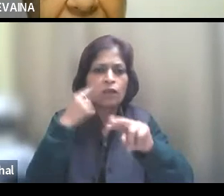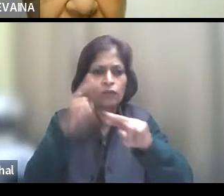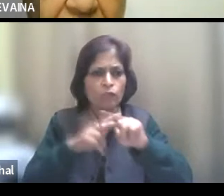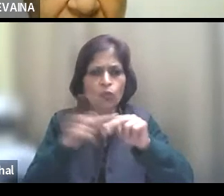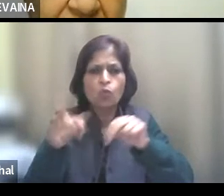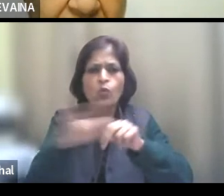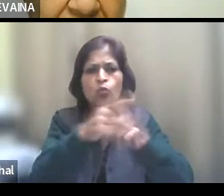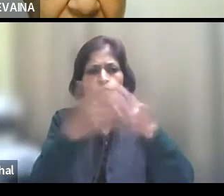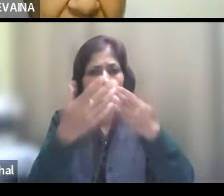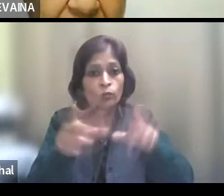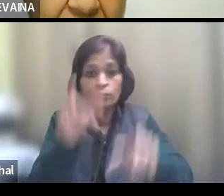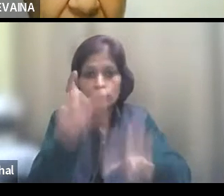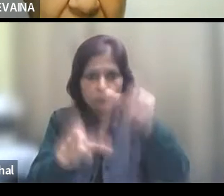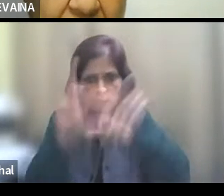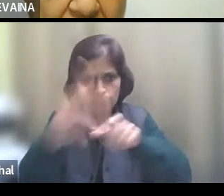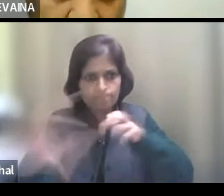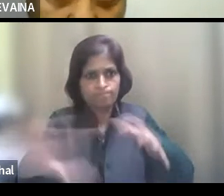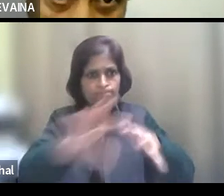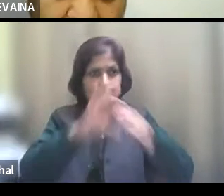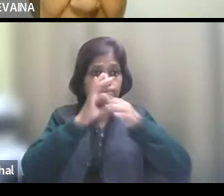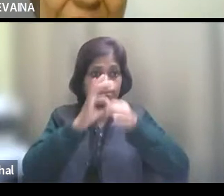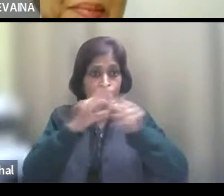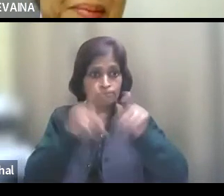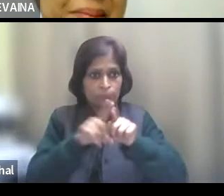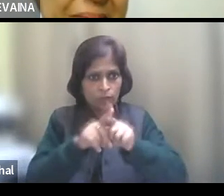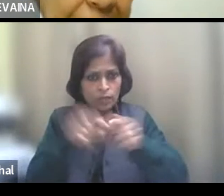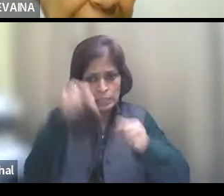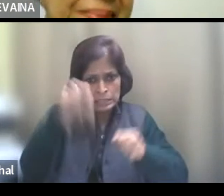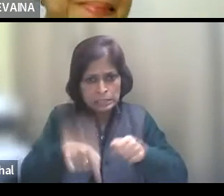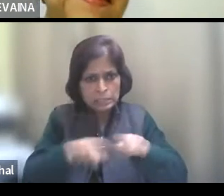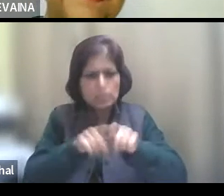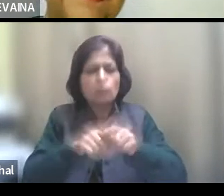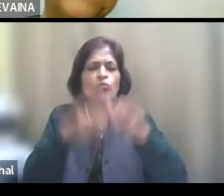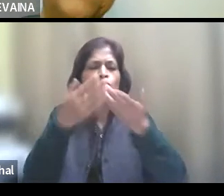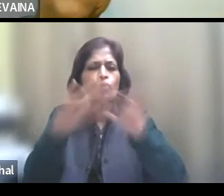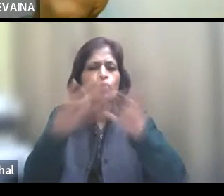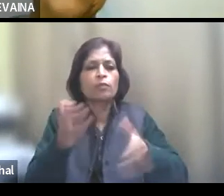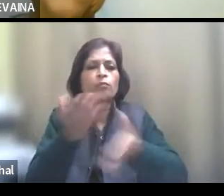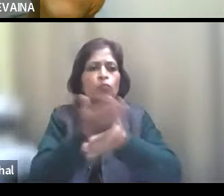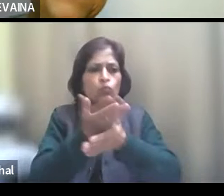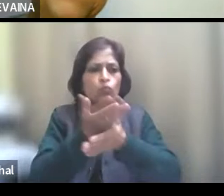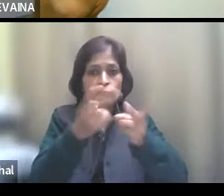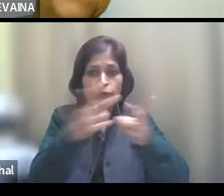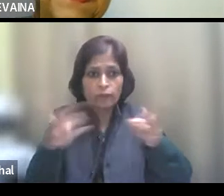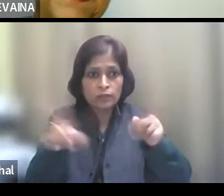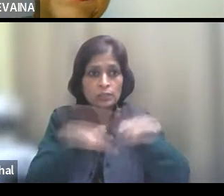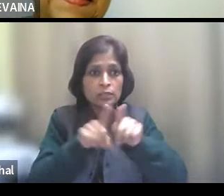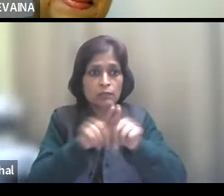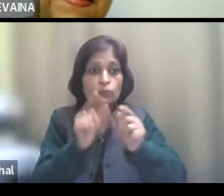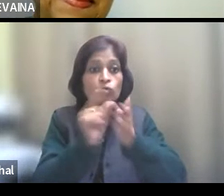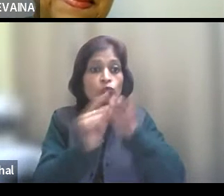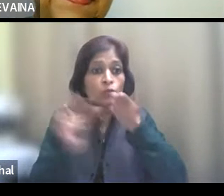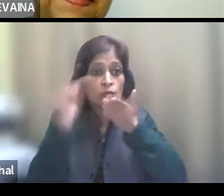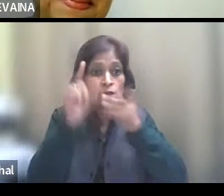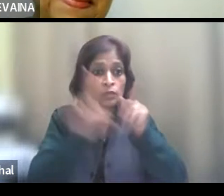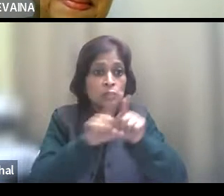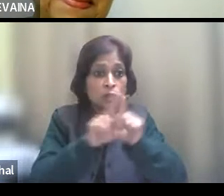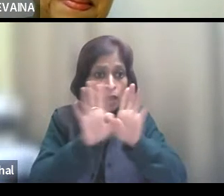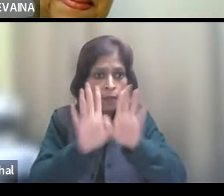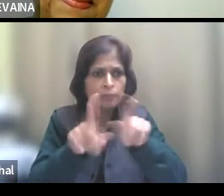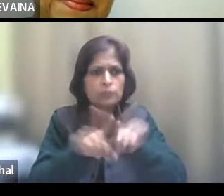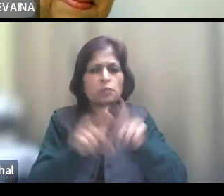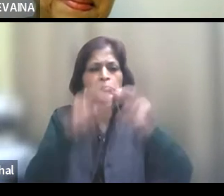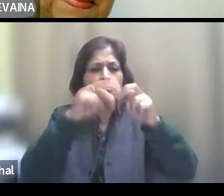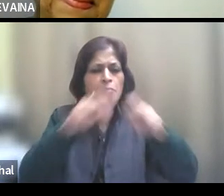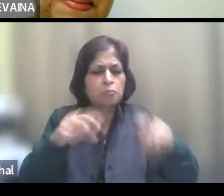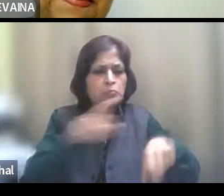the participants to contact me with this or with any kind of project, because we are running at the university at the same time many